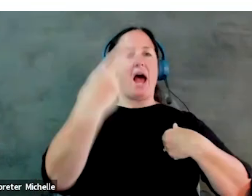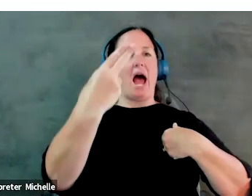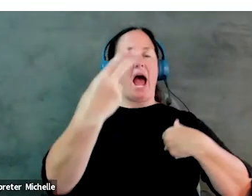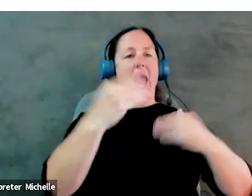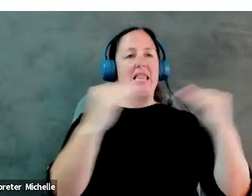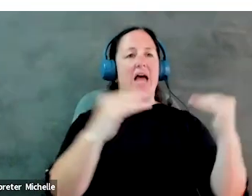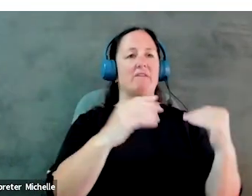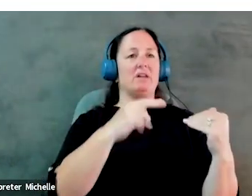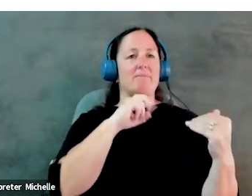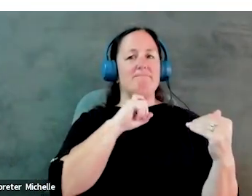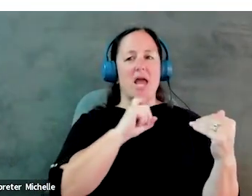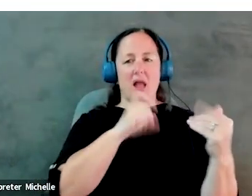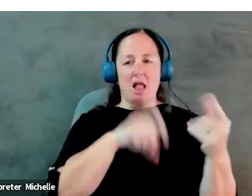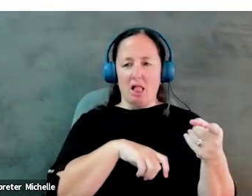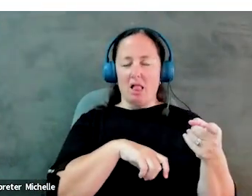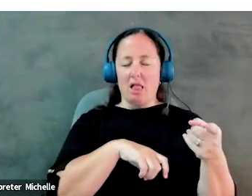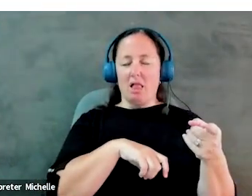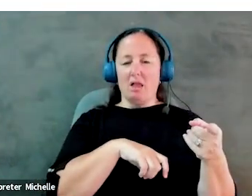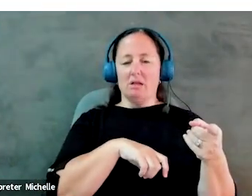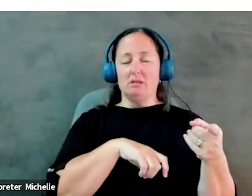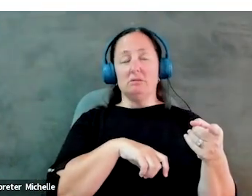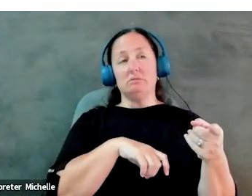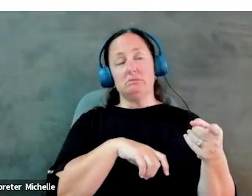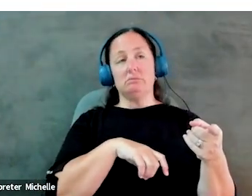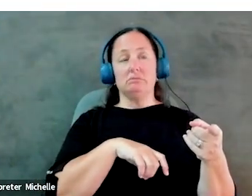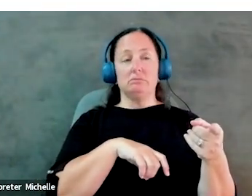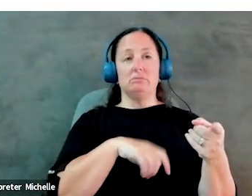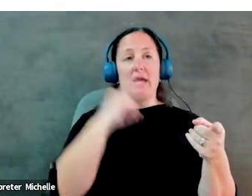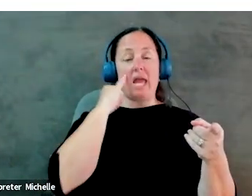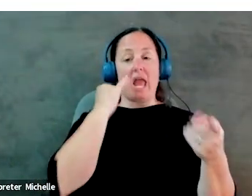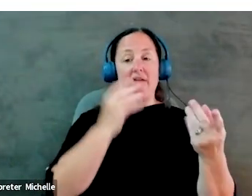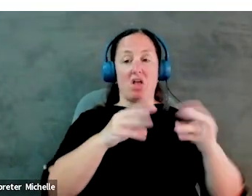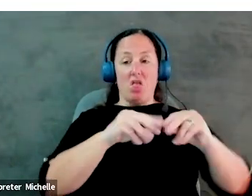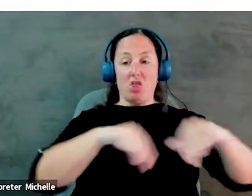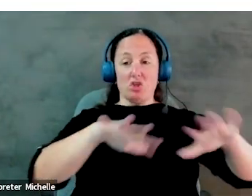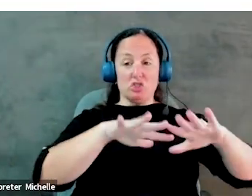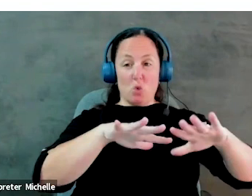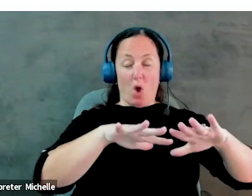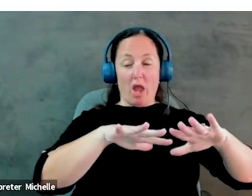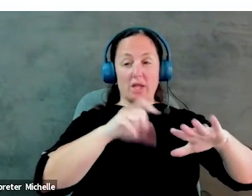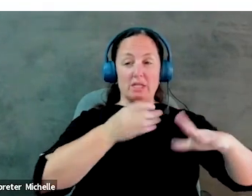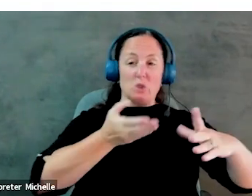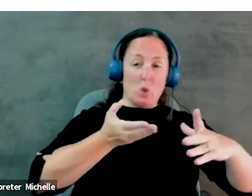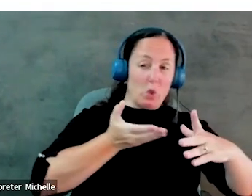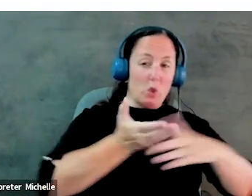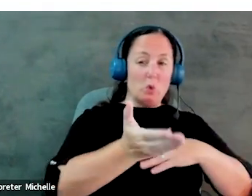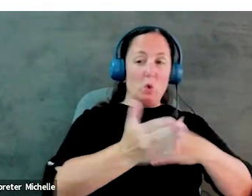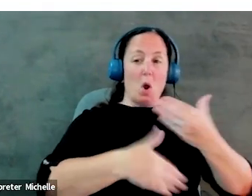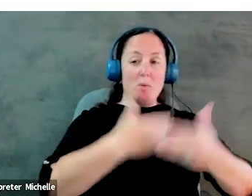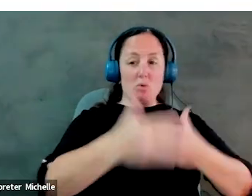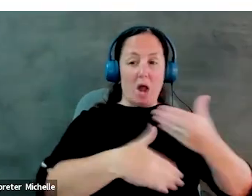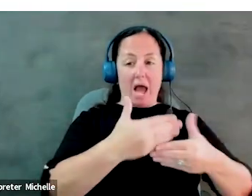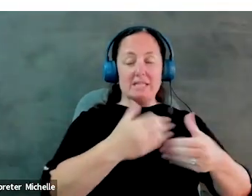high concentration of heavy metals. And in a way, if the soil hasn't gone through an intensive